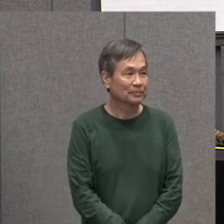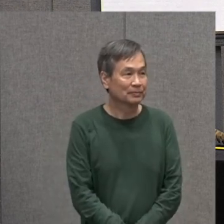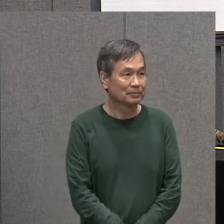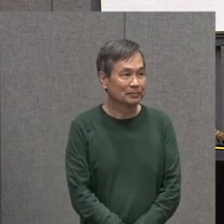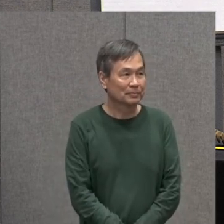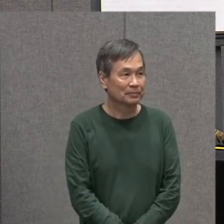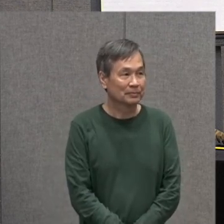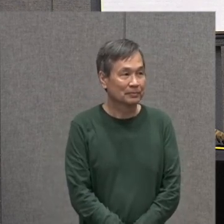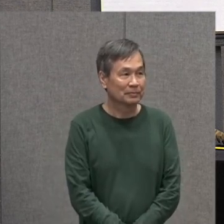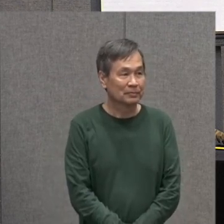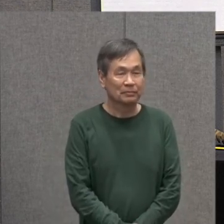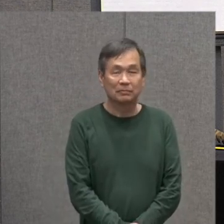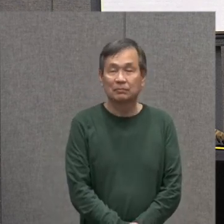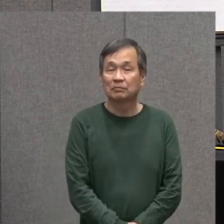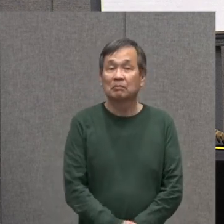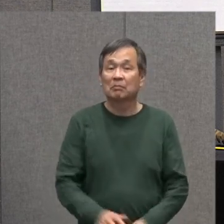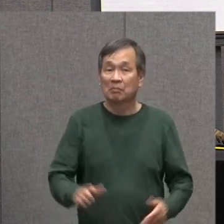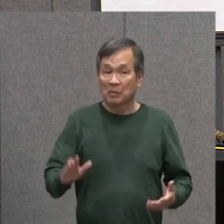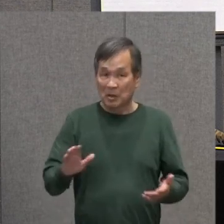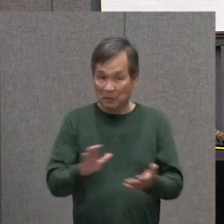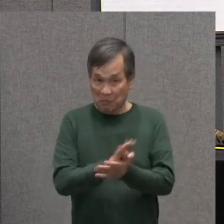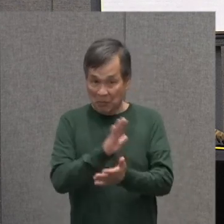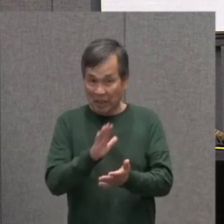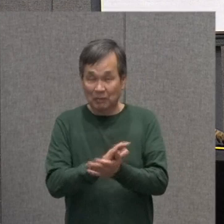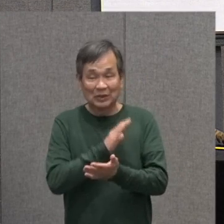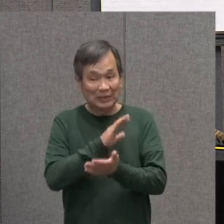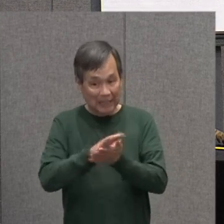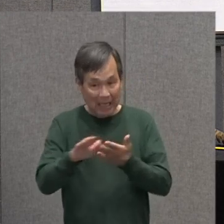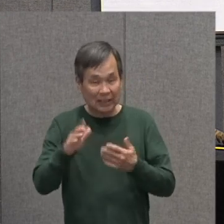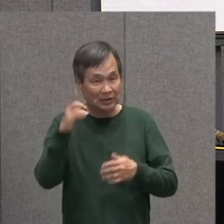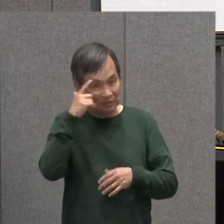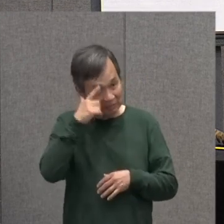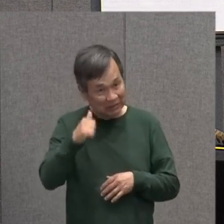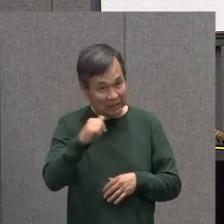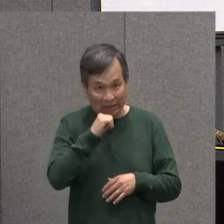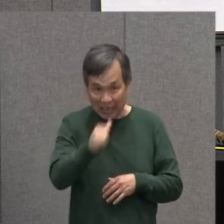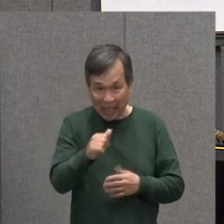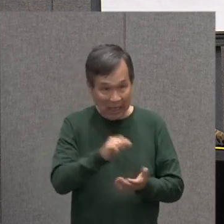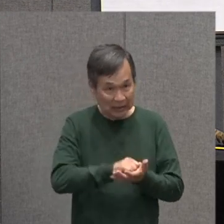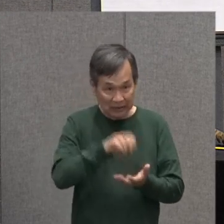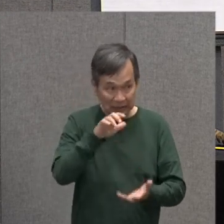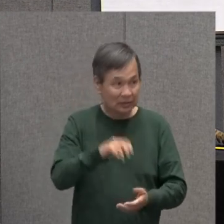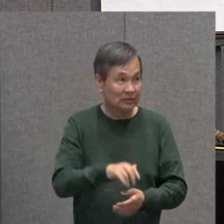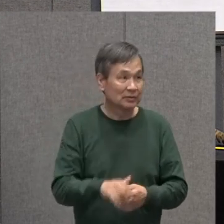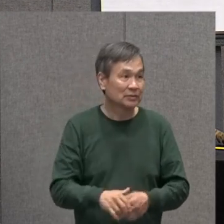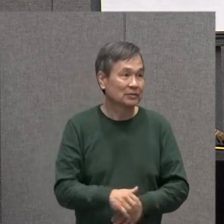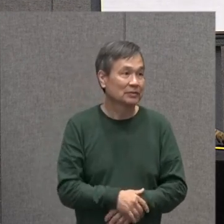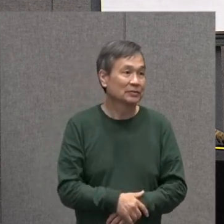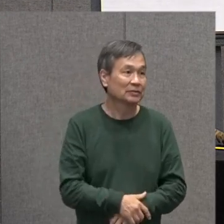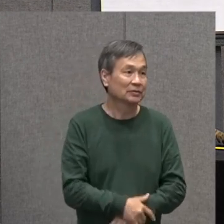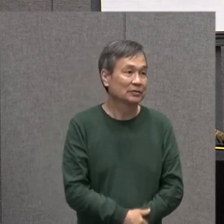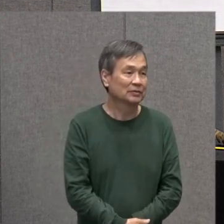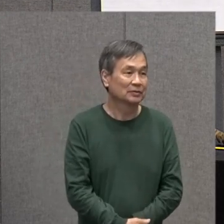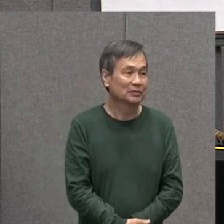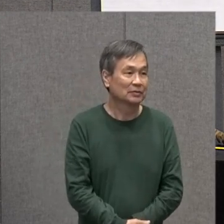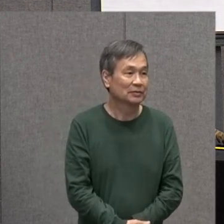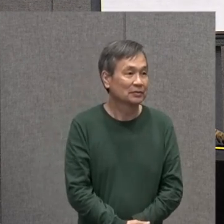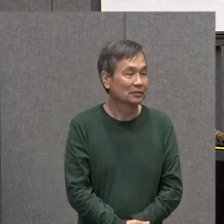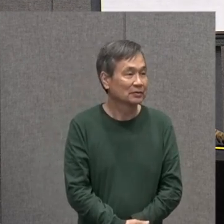Paper is an inexpensive sculptural material. Connected over here. Oh, my hat's getting crazy.